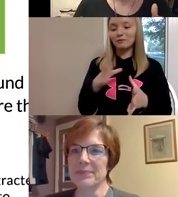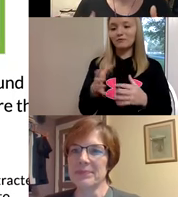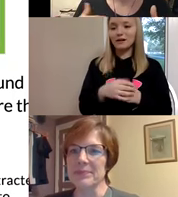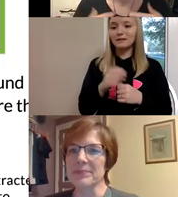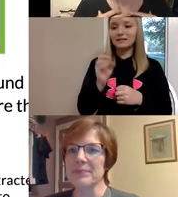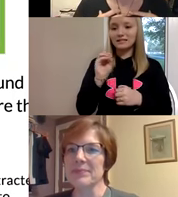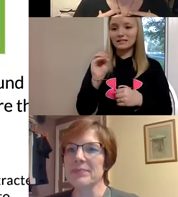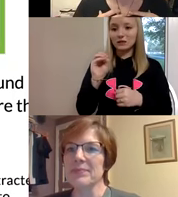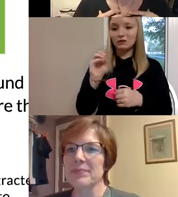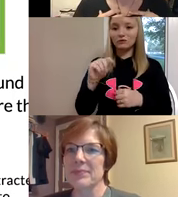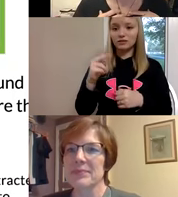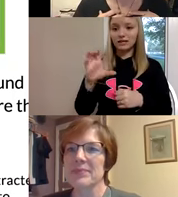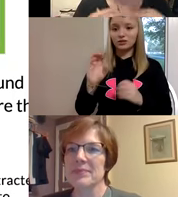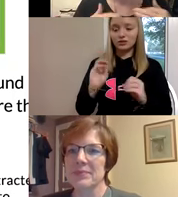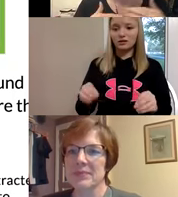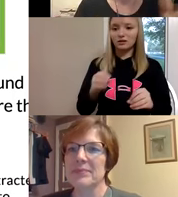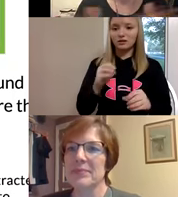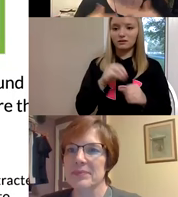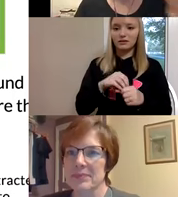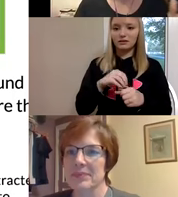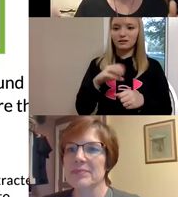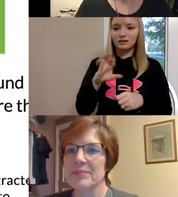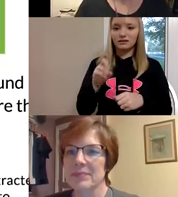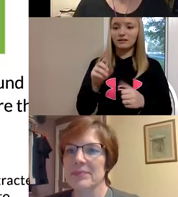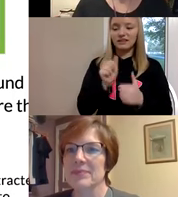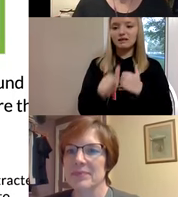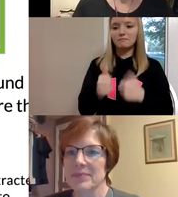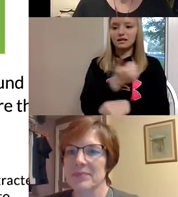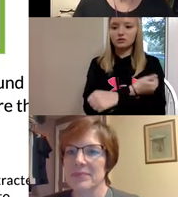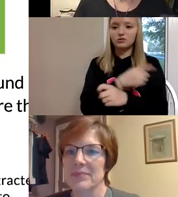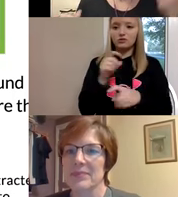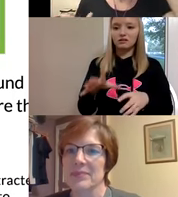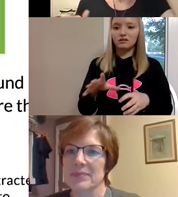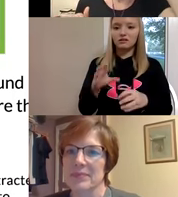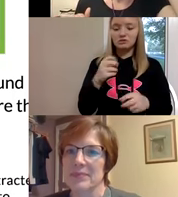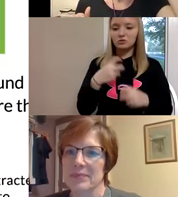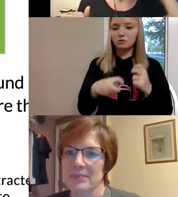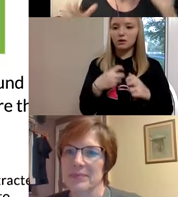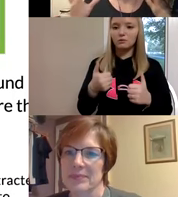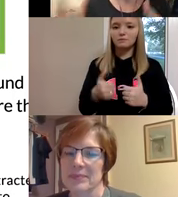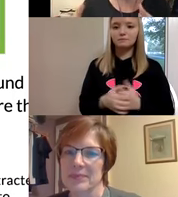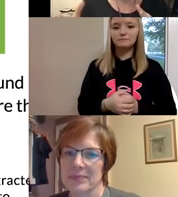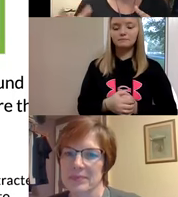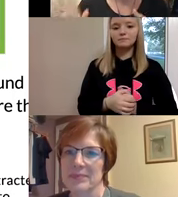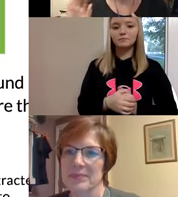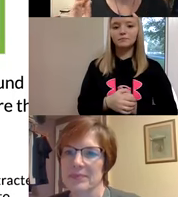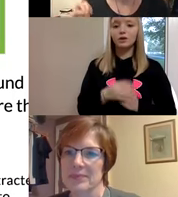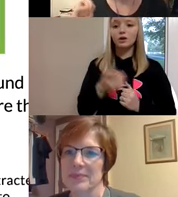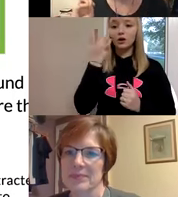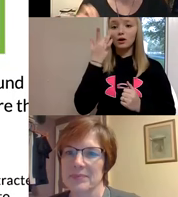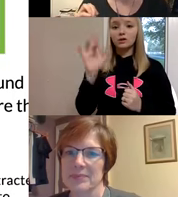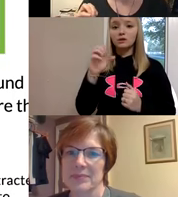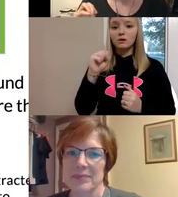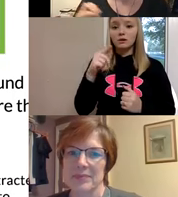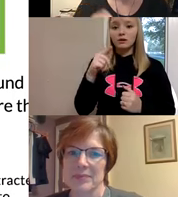THC in our CBD. And they passed their drug test with no problem. So Smart Spectrum from